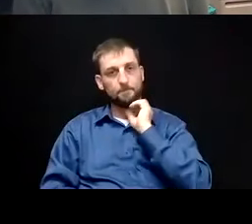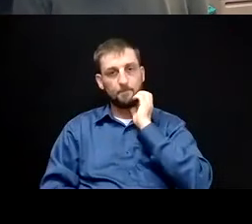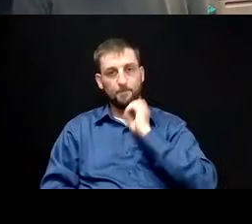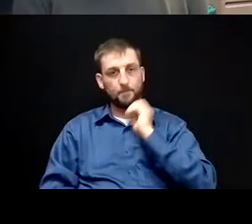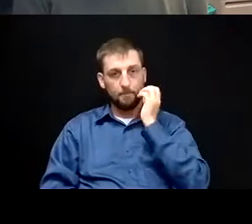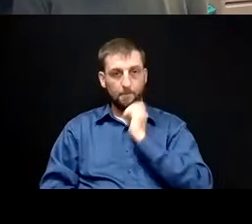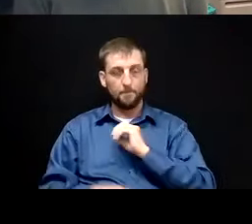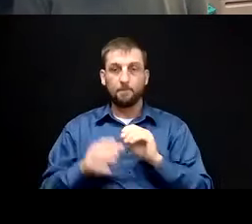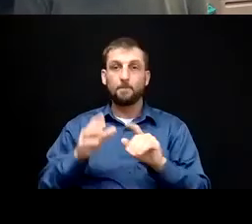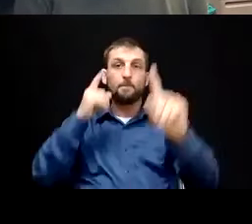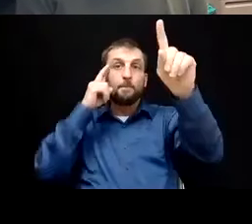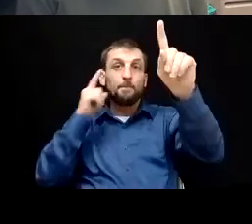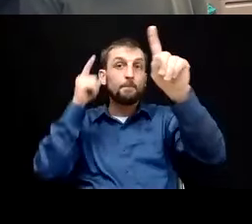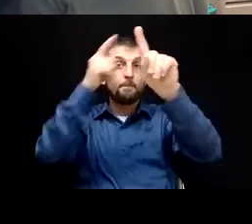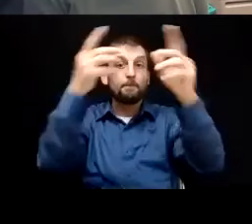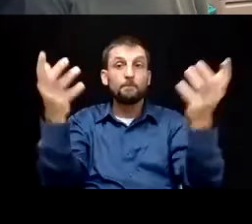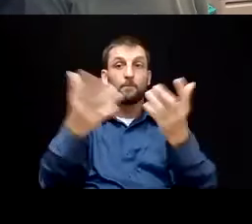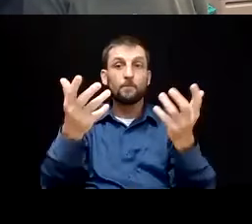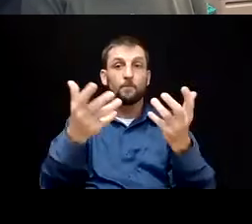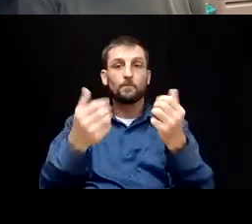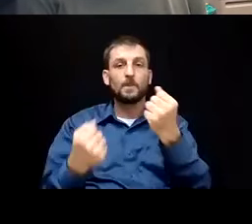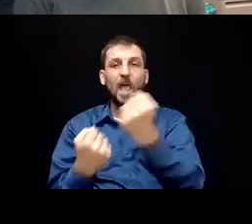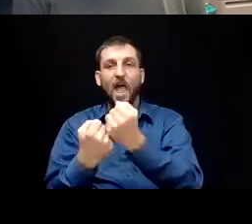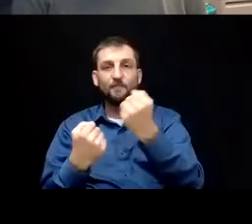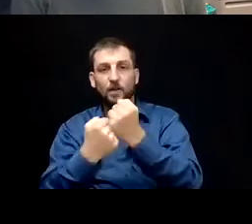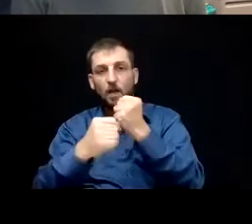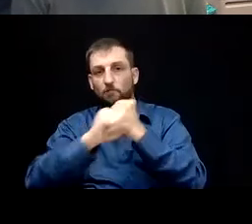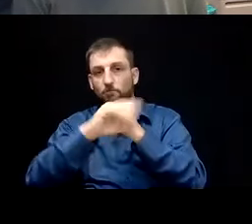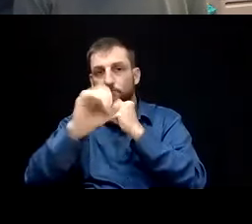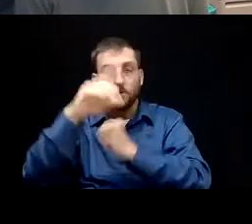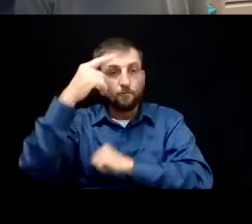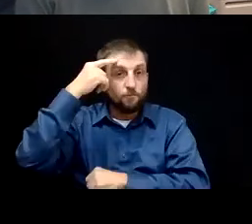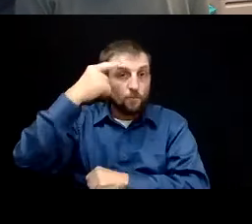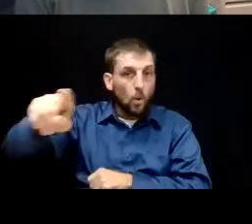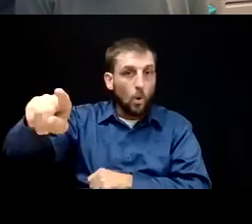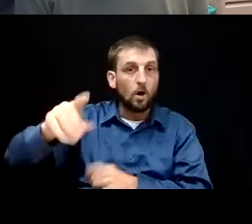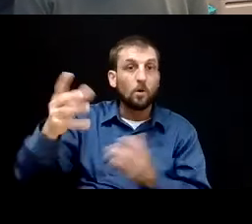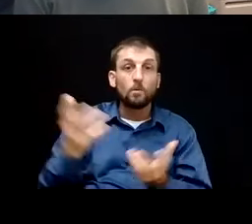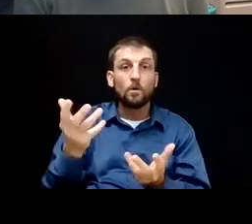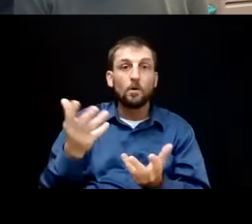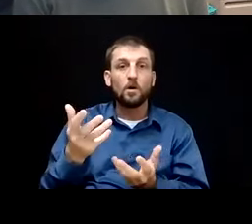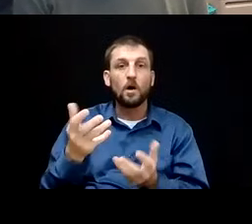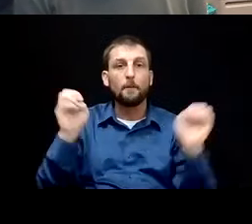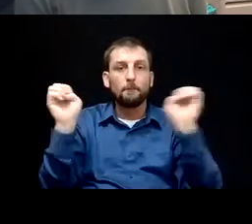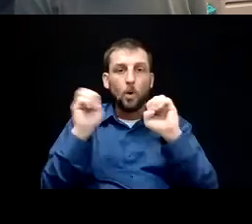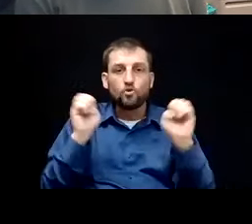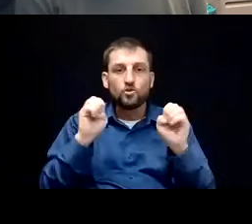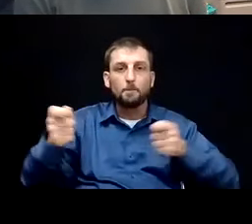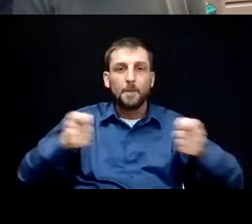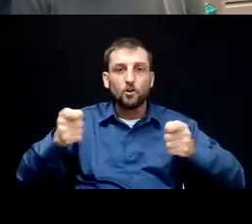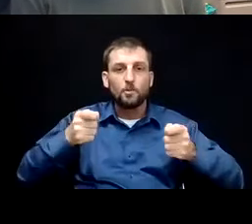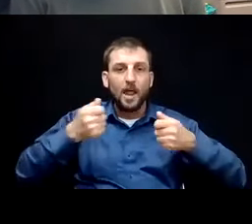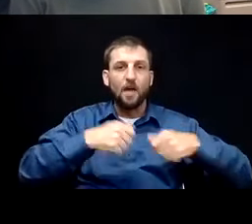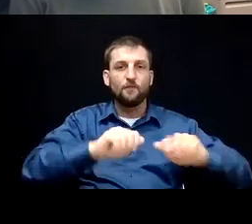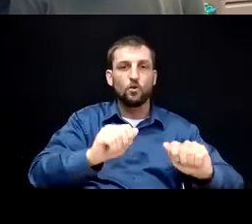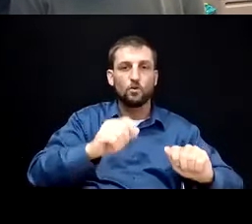The mission of MDAC is to advocate for and support emergency management efforts that serve all people in